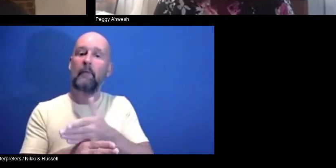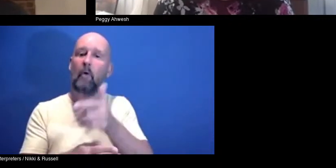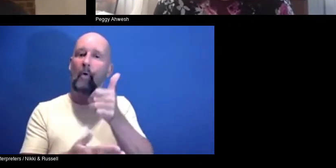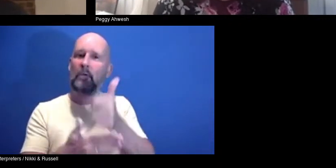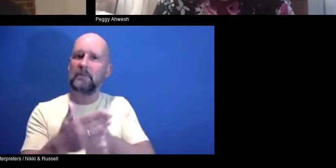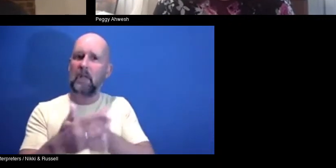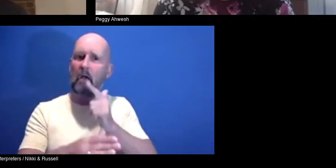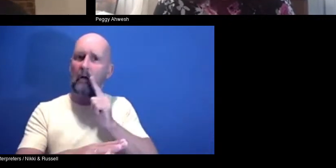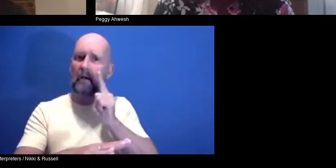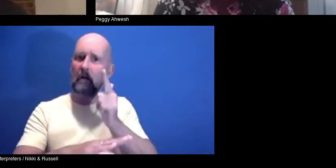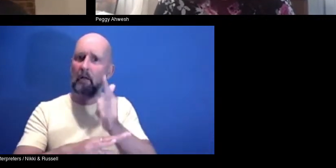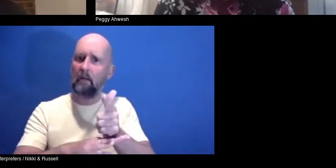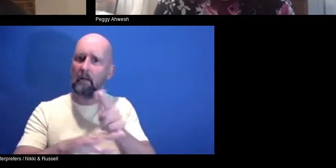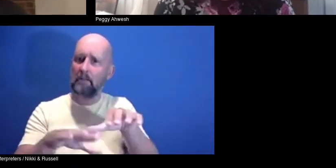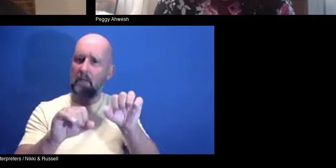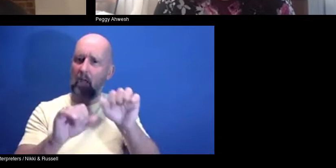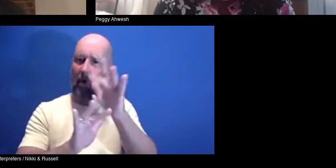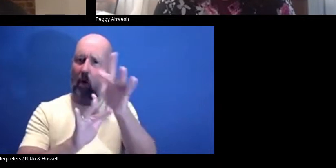think,